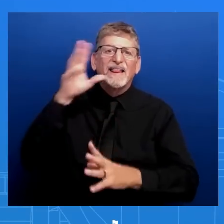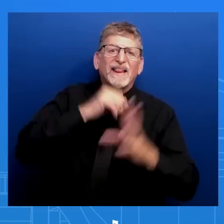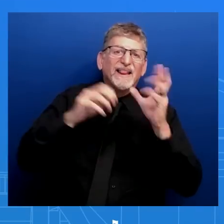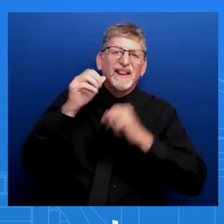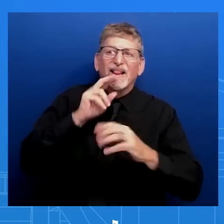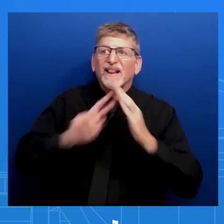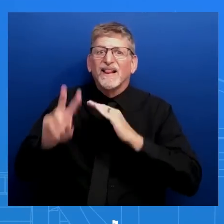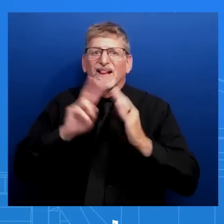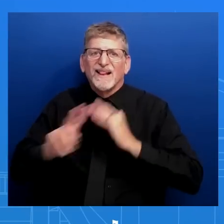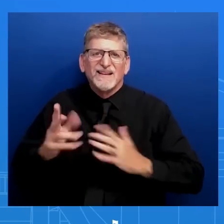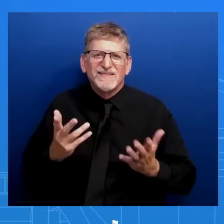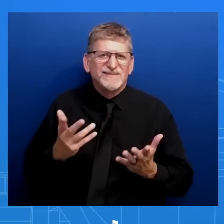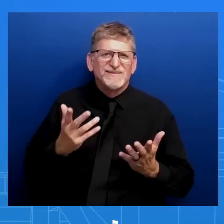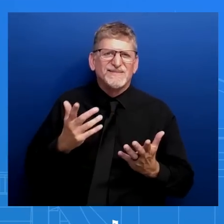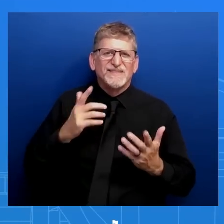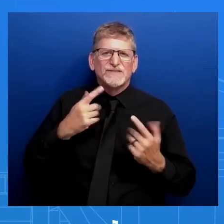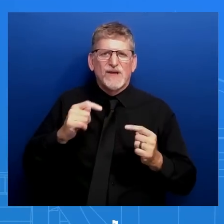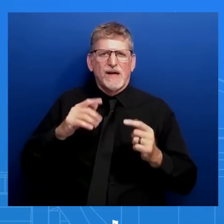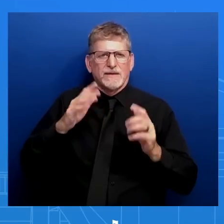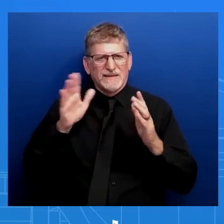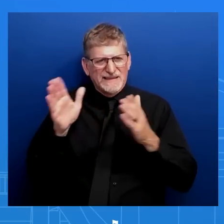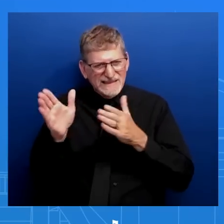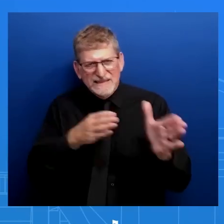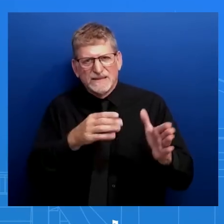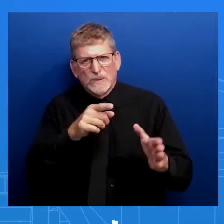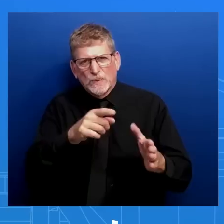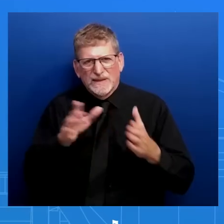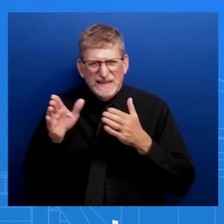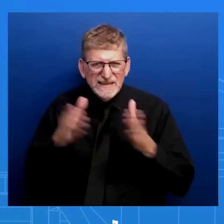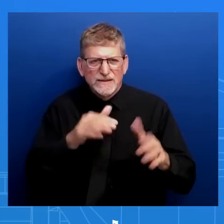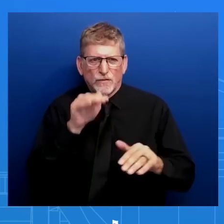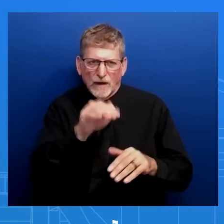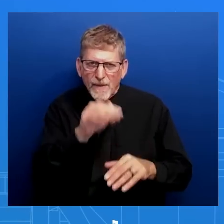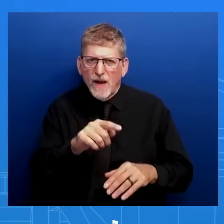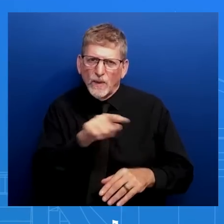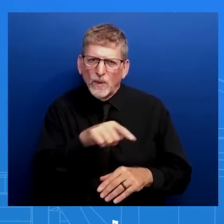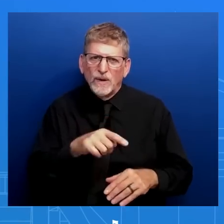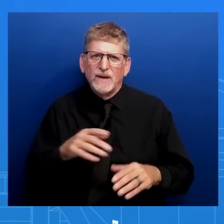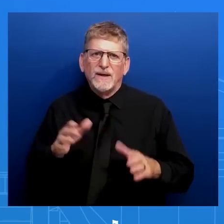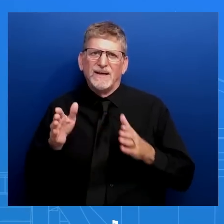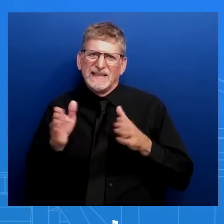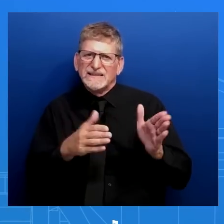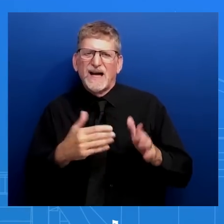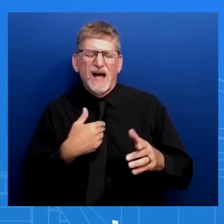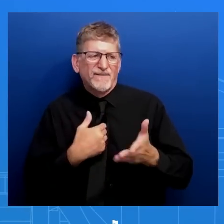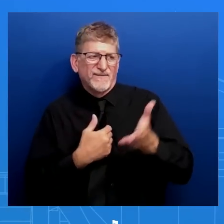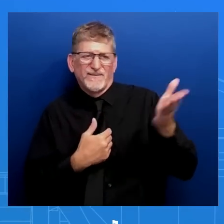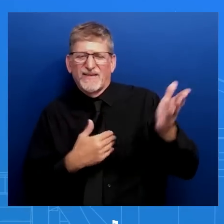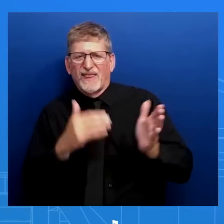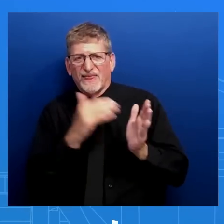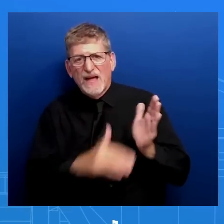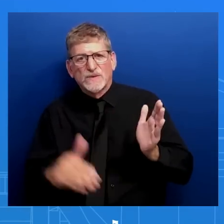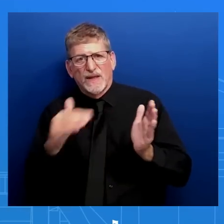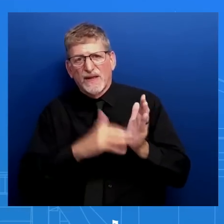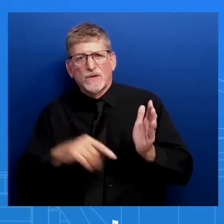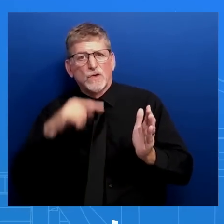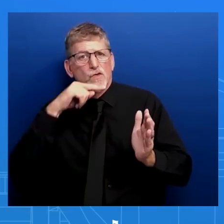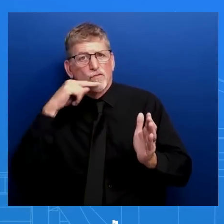you, though, and reminding you that there are tens of thousands of Russian troops and vehicles